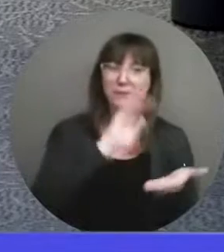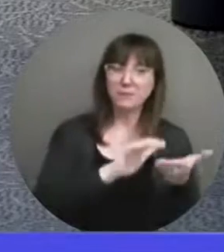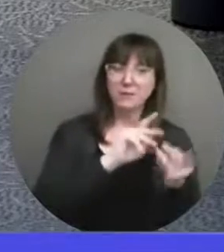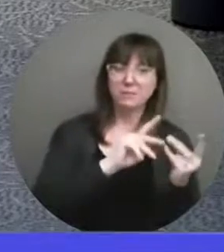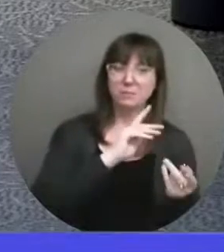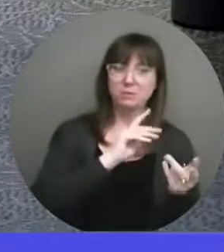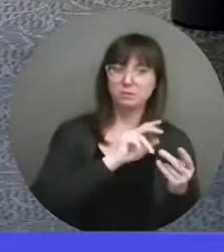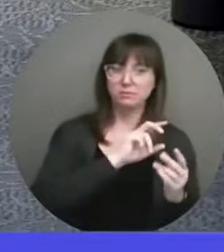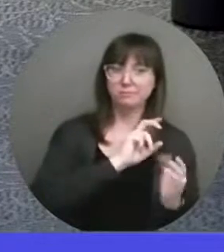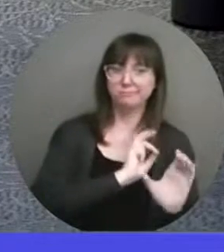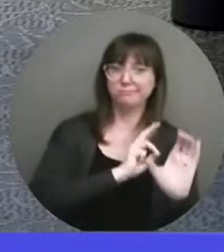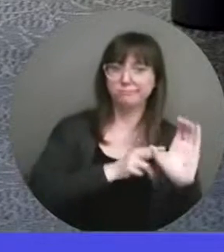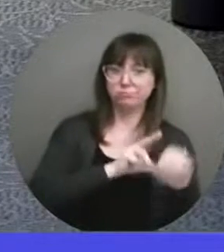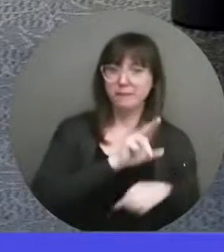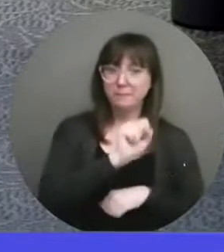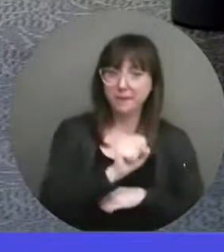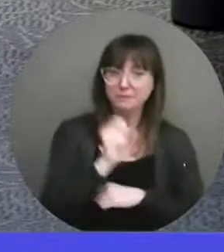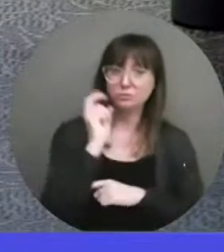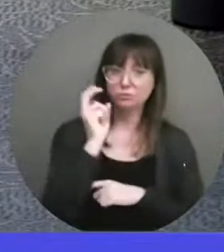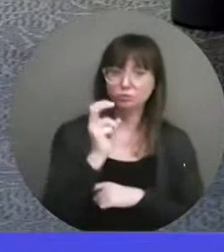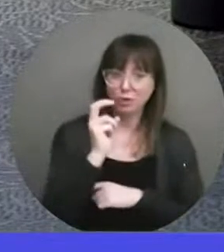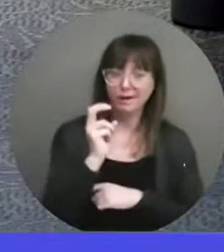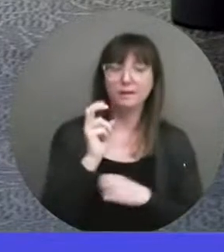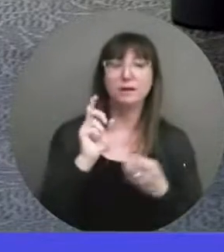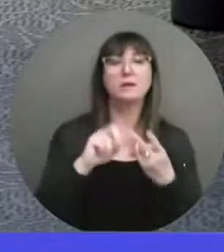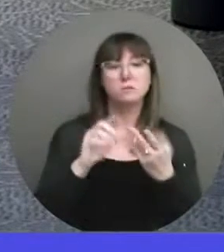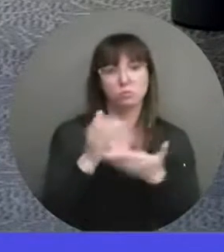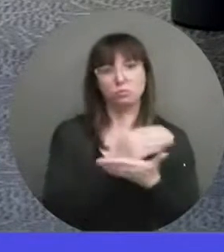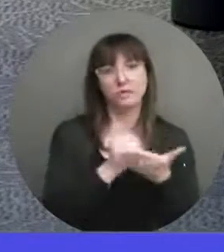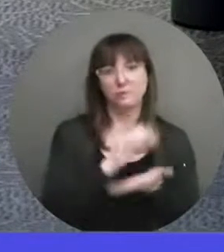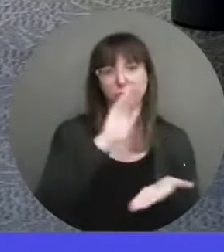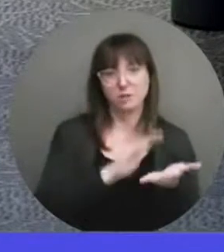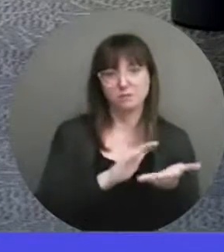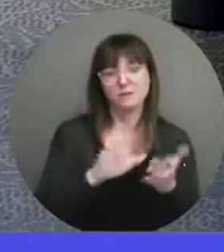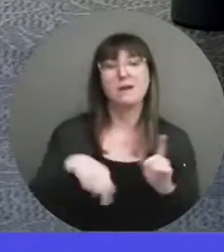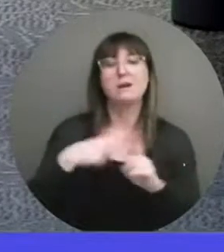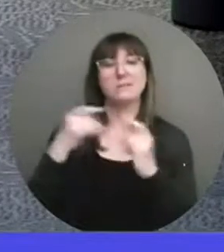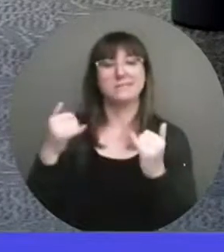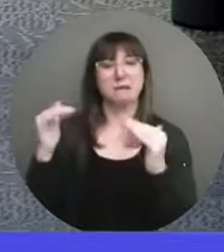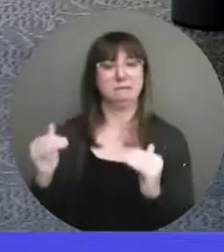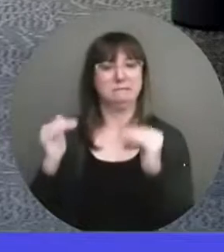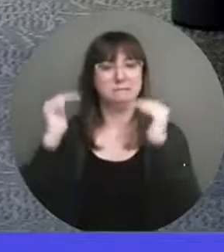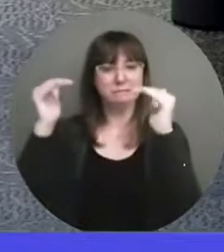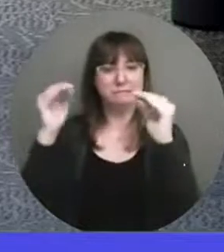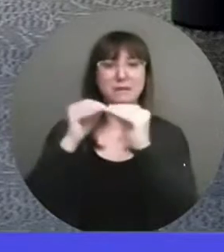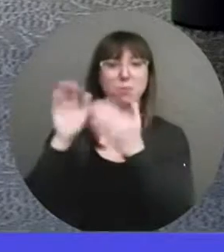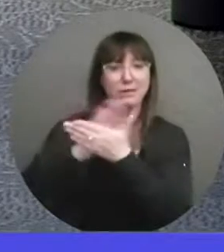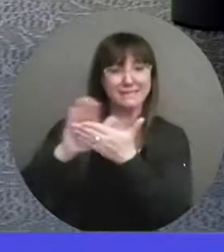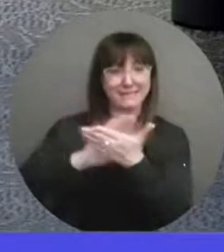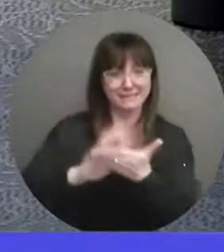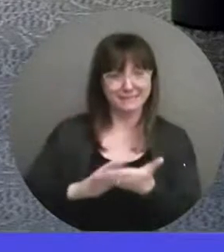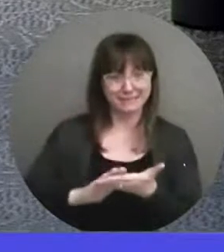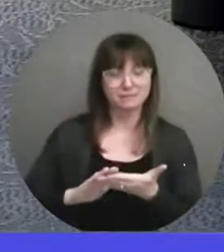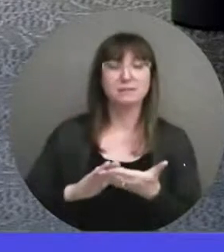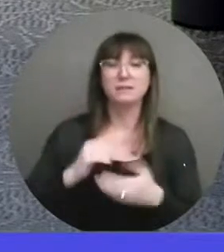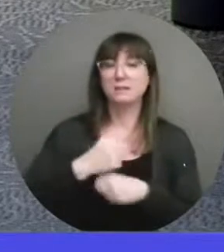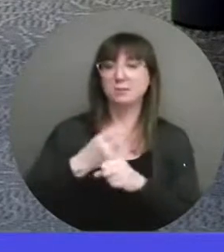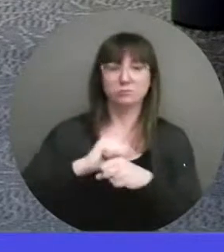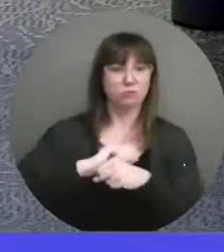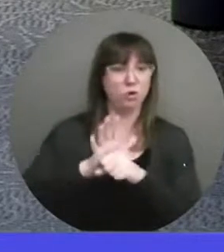revenues. And then there's the enhanced cleaning services that we have to provide in terms of safe and